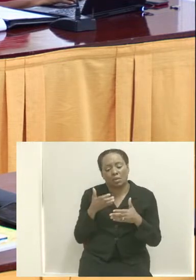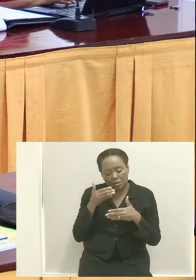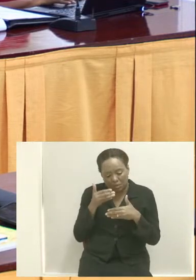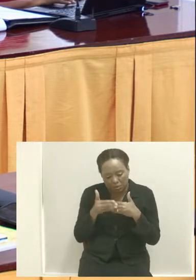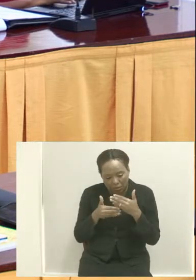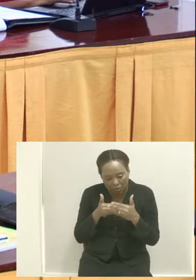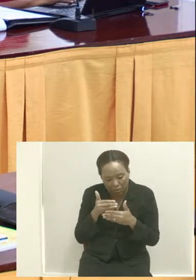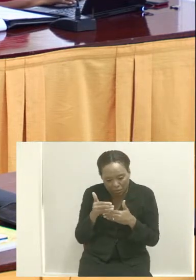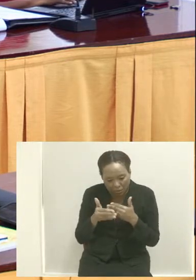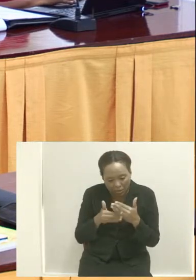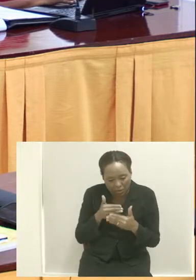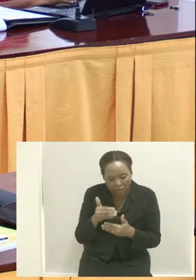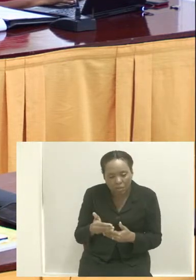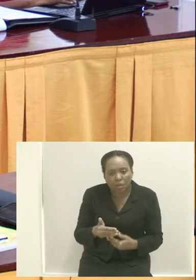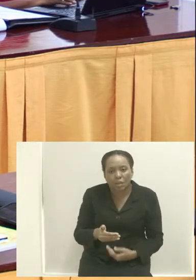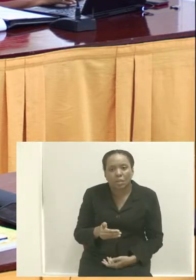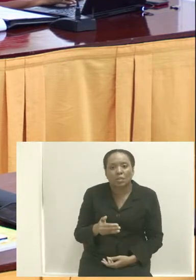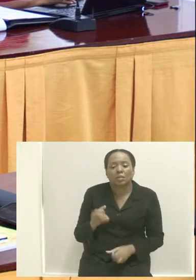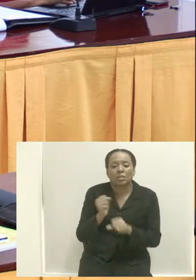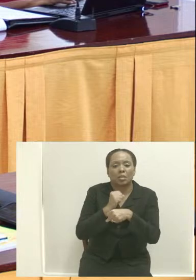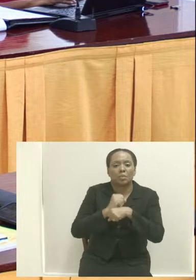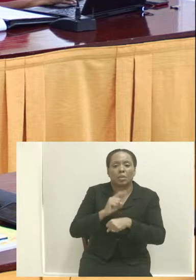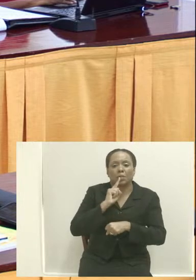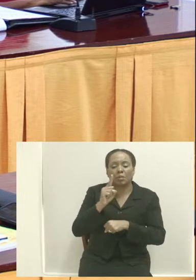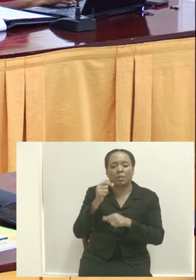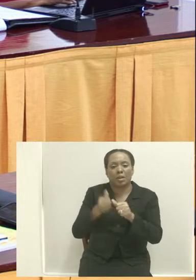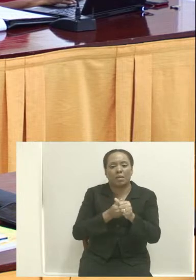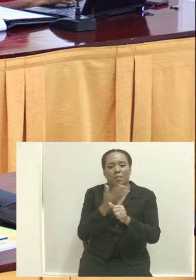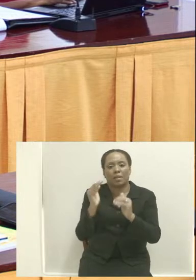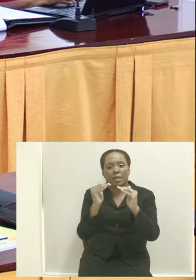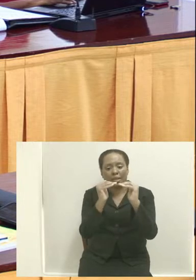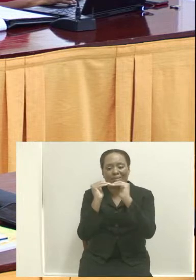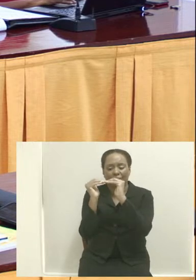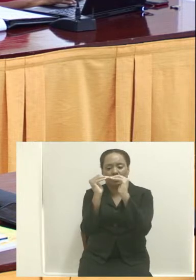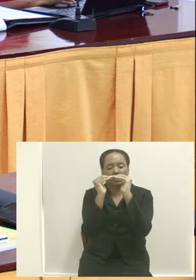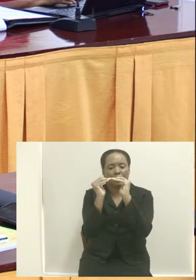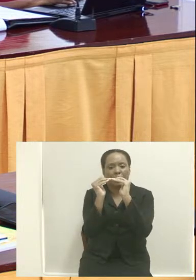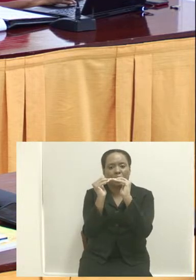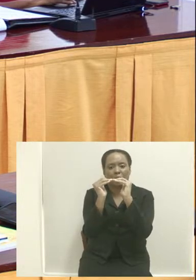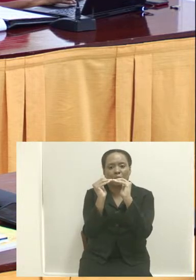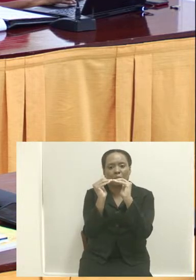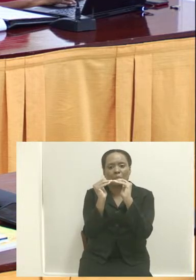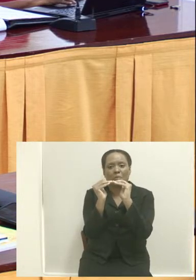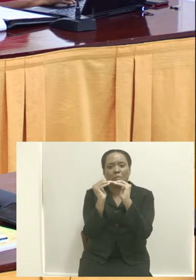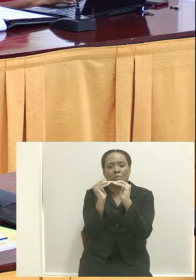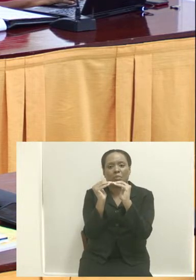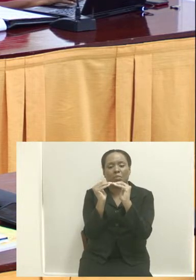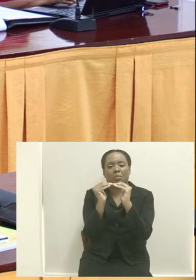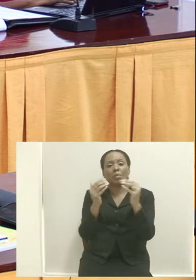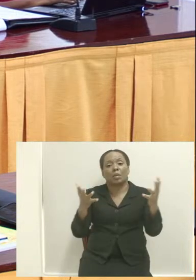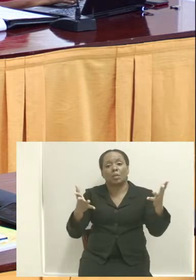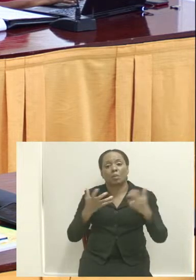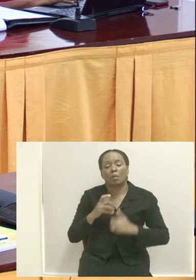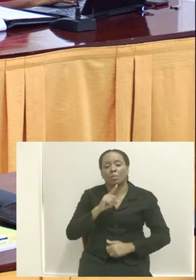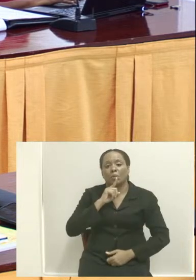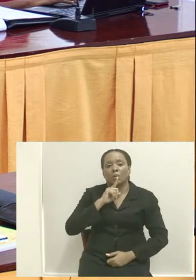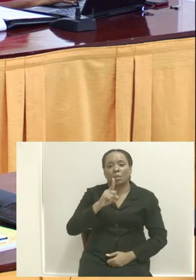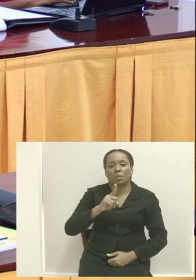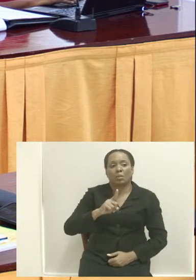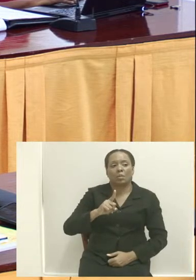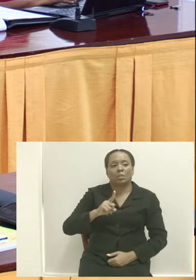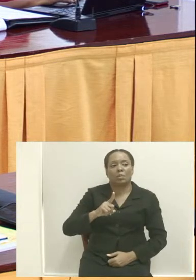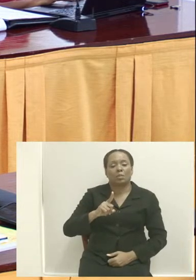we maintain a satisfactory opportunity for investors at all levels,